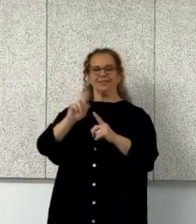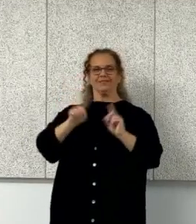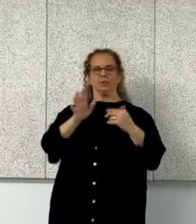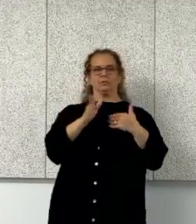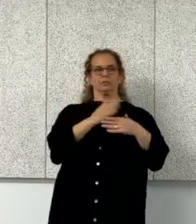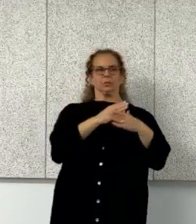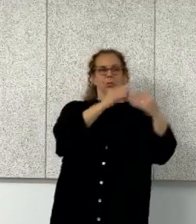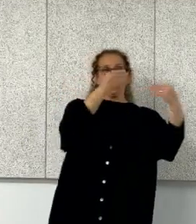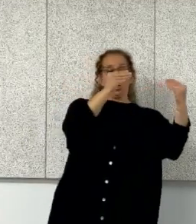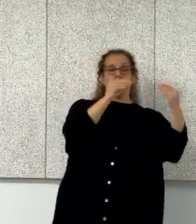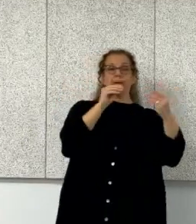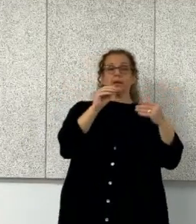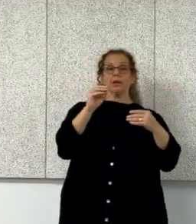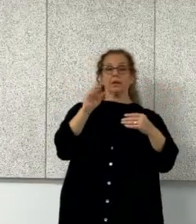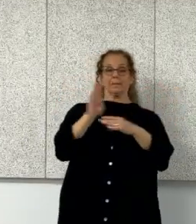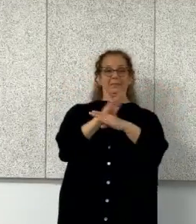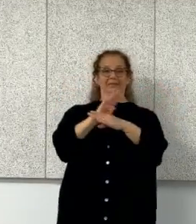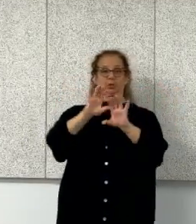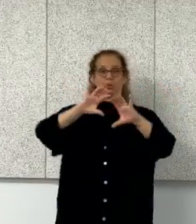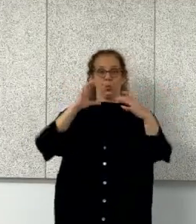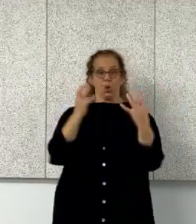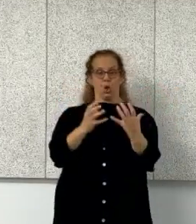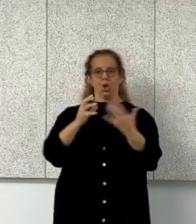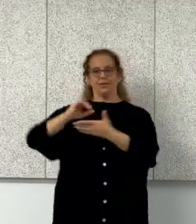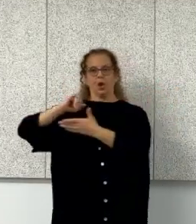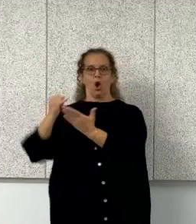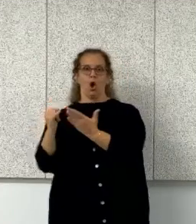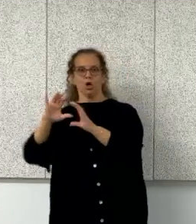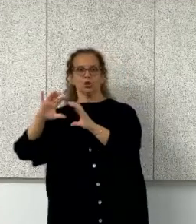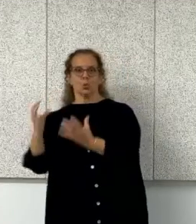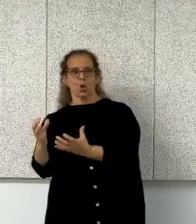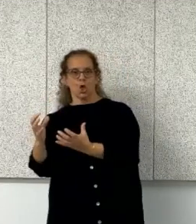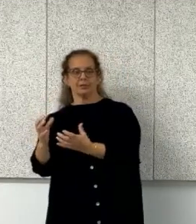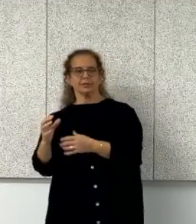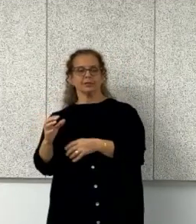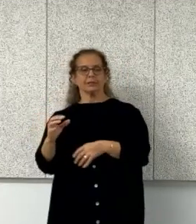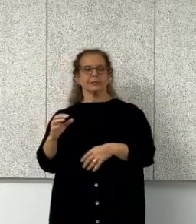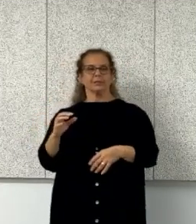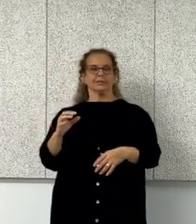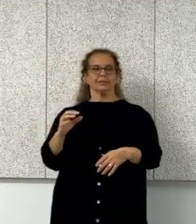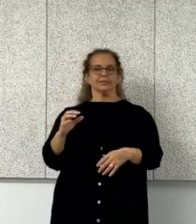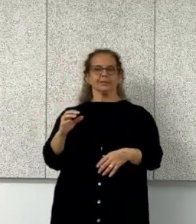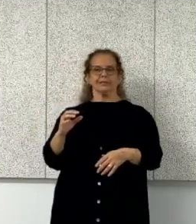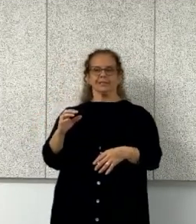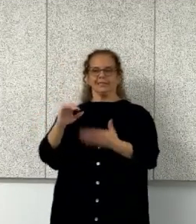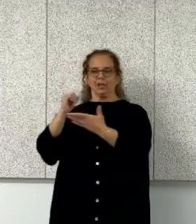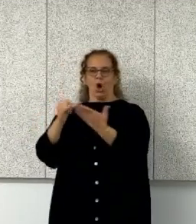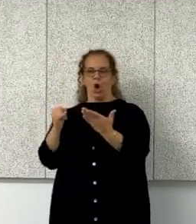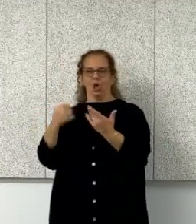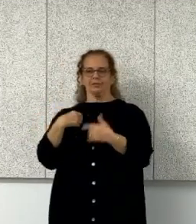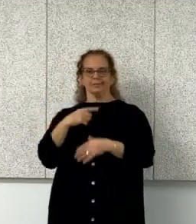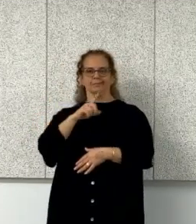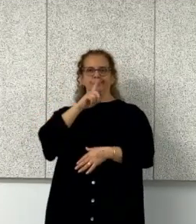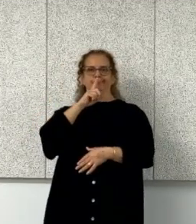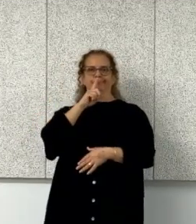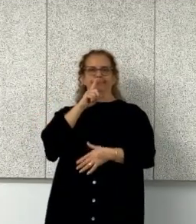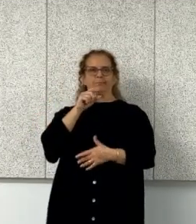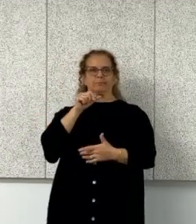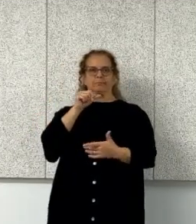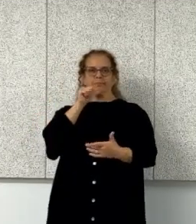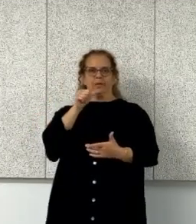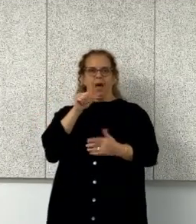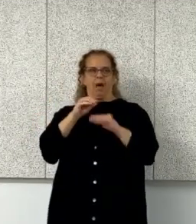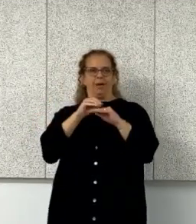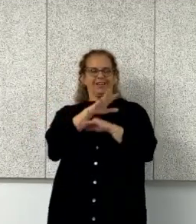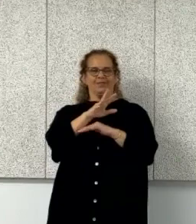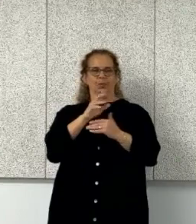know, corporate world and the consumer products world and the arts is that in the arts you get no say in what you're marketing. And that is still mostly true in